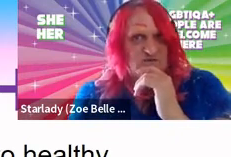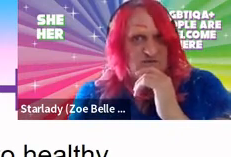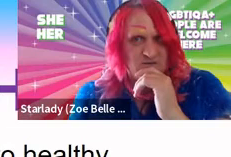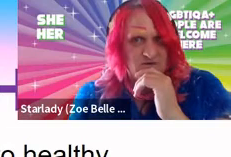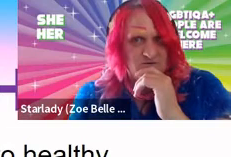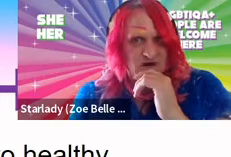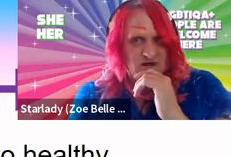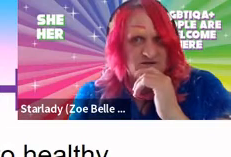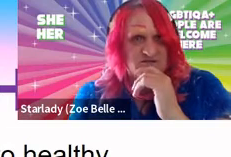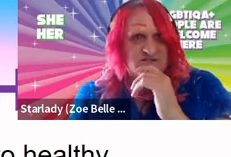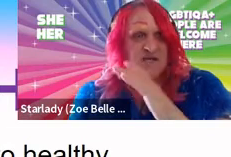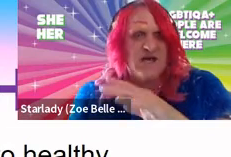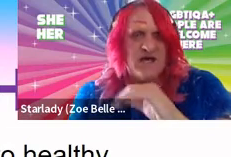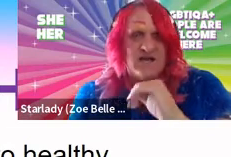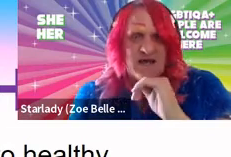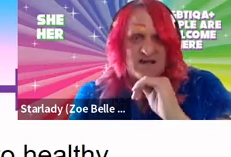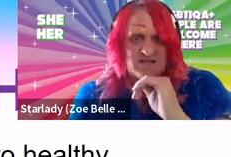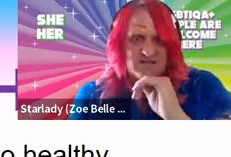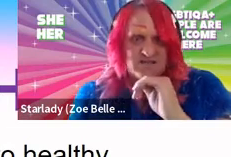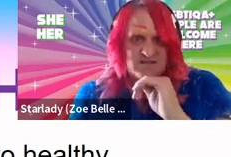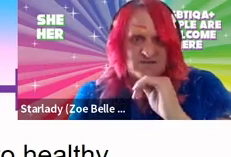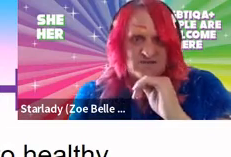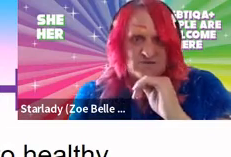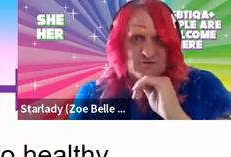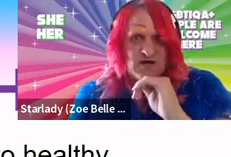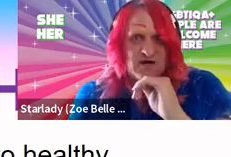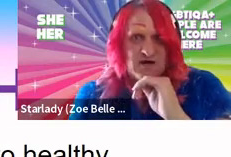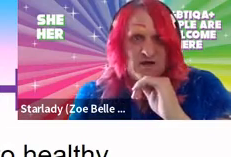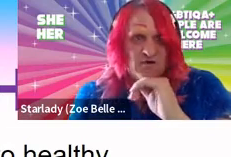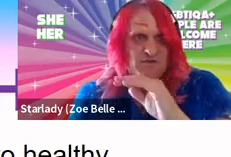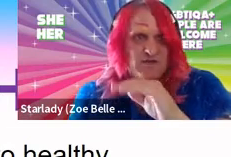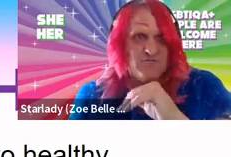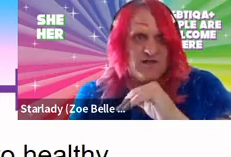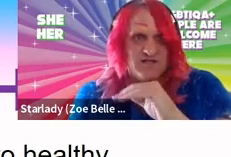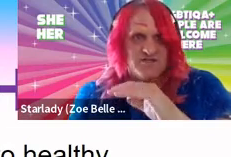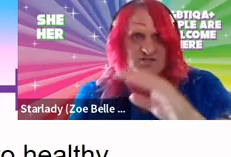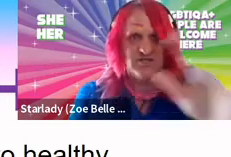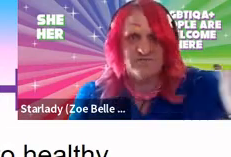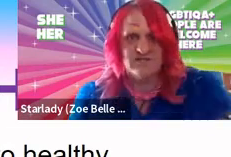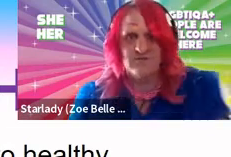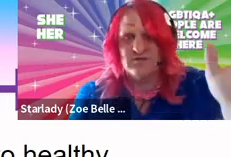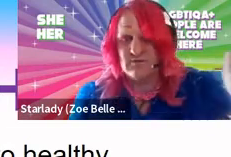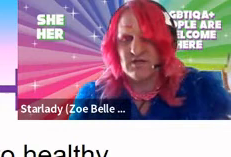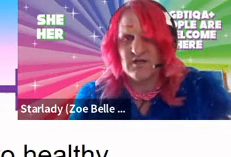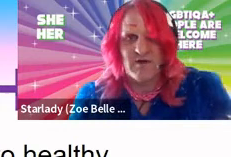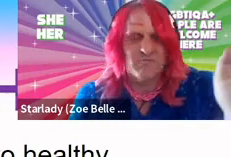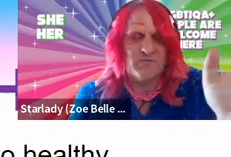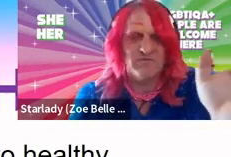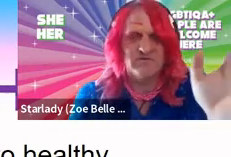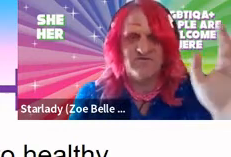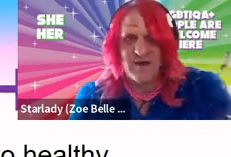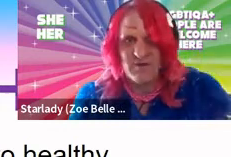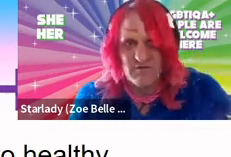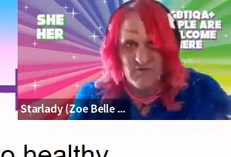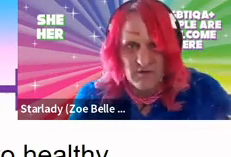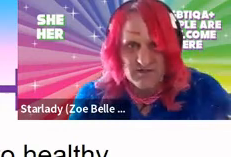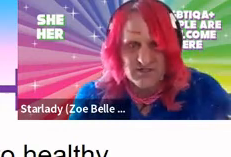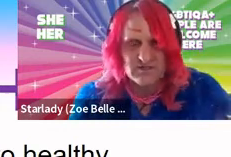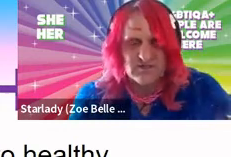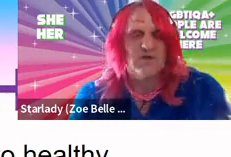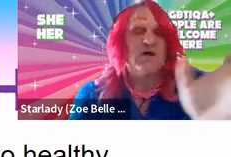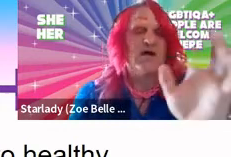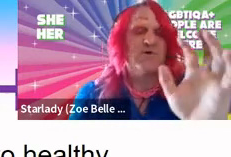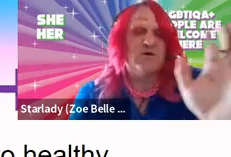violence, family violence, and access to healthy relationships. And so we're talking about people's family